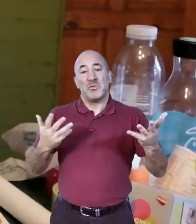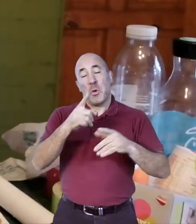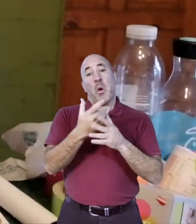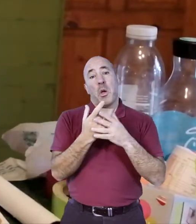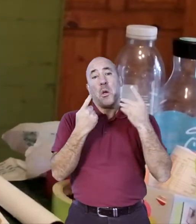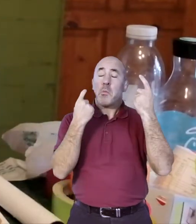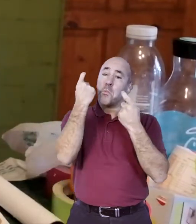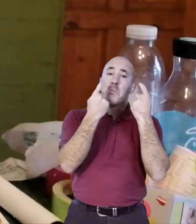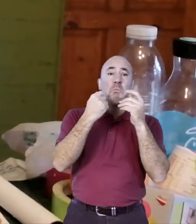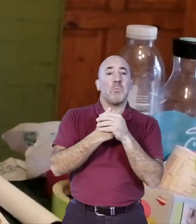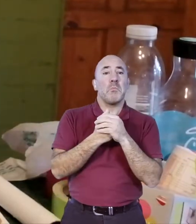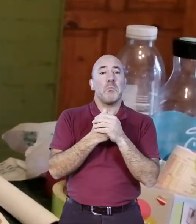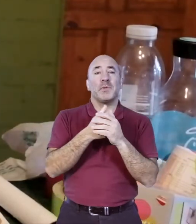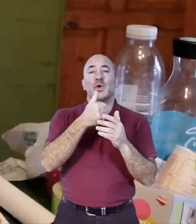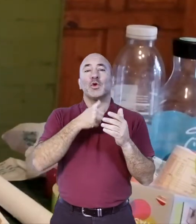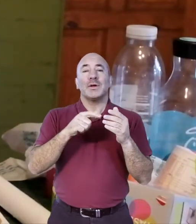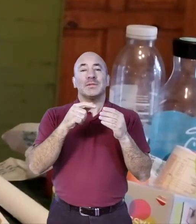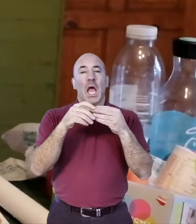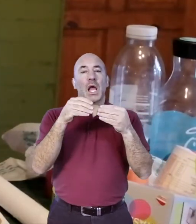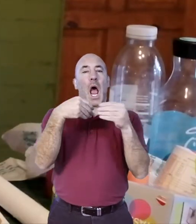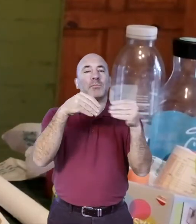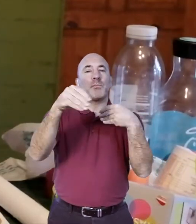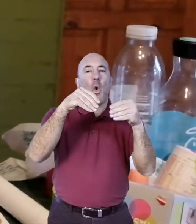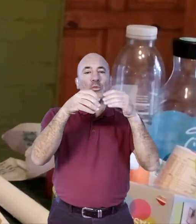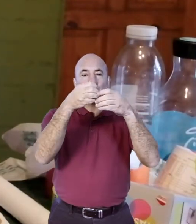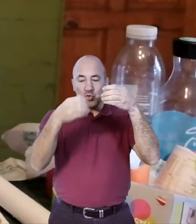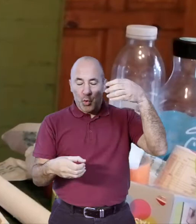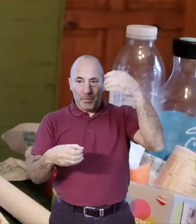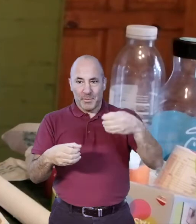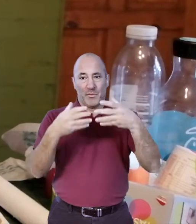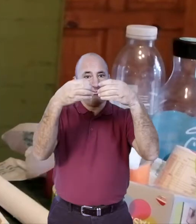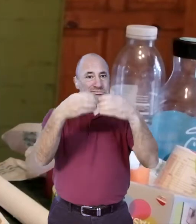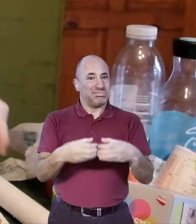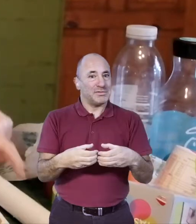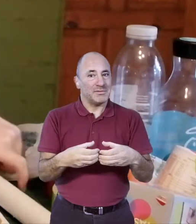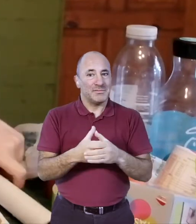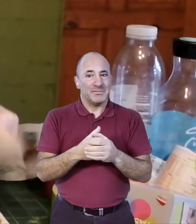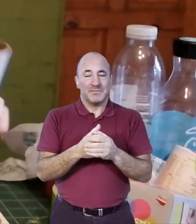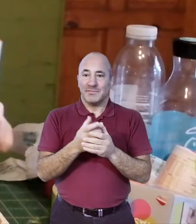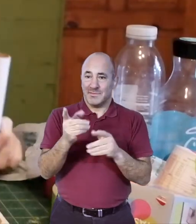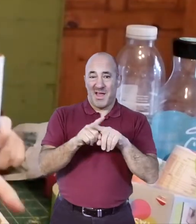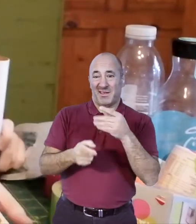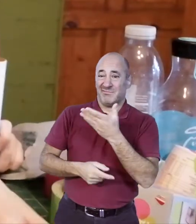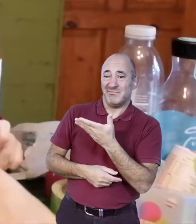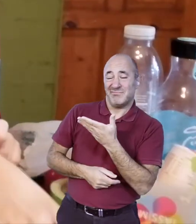Or your puppet could have cardboard tubes for its bottom half,